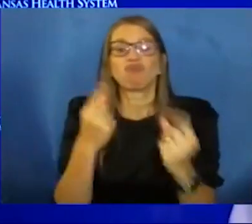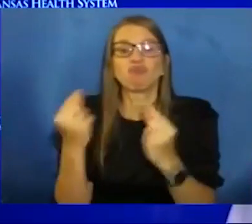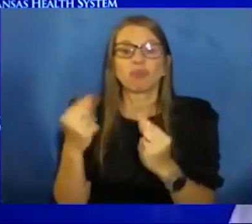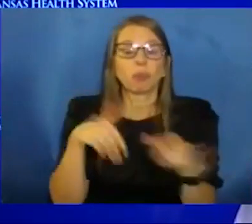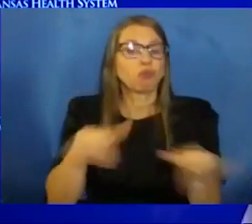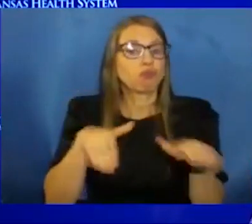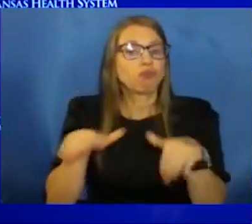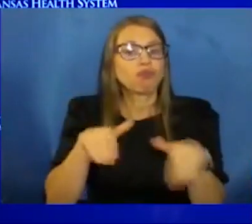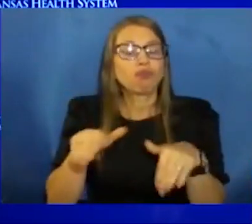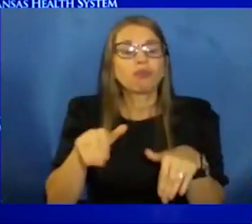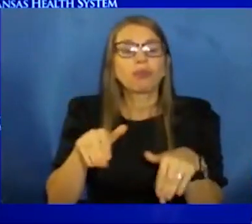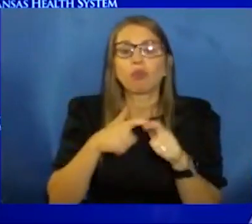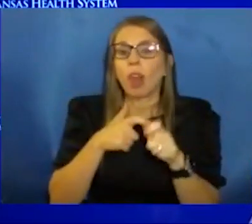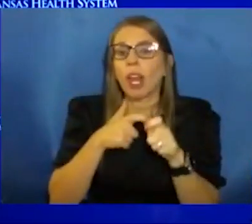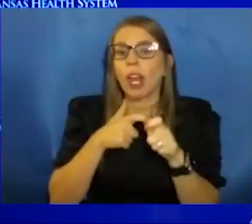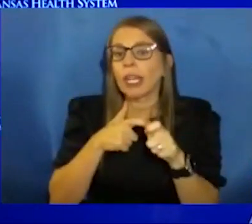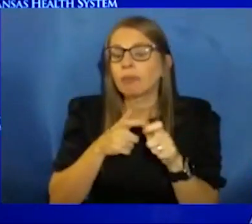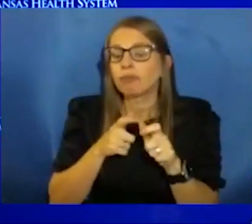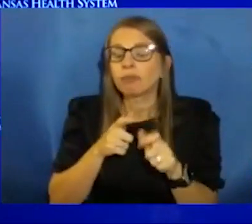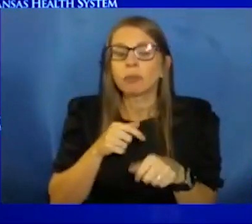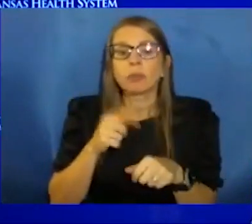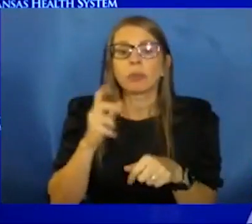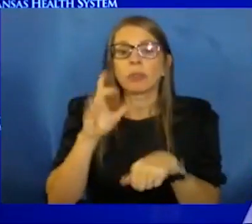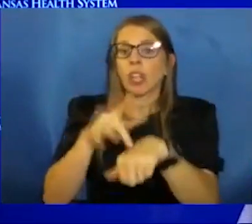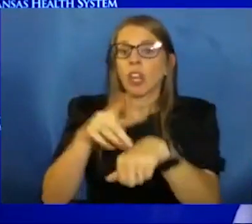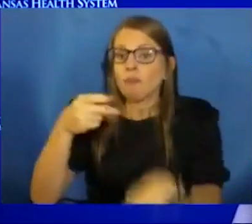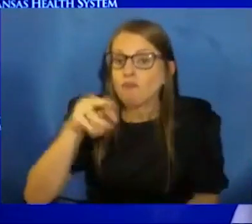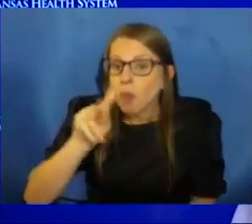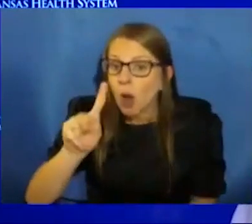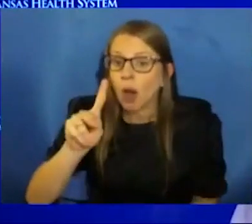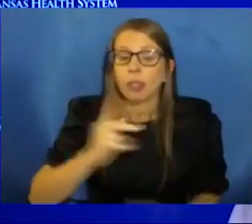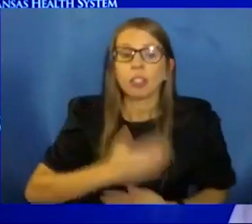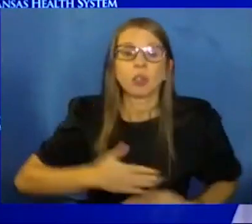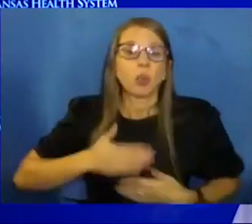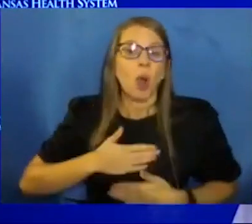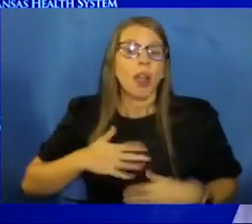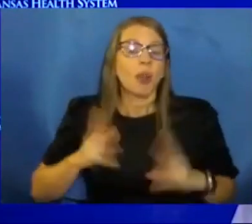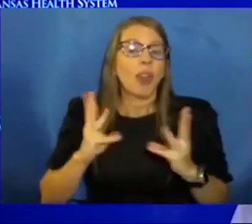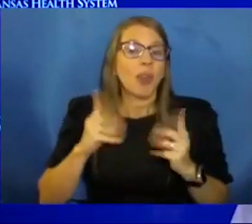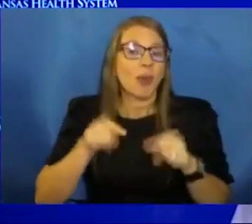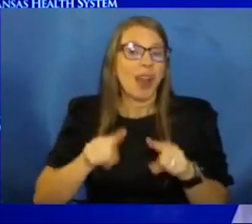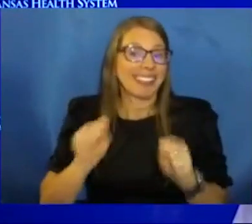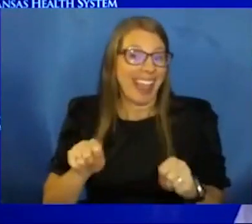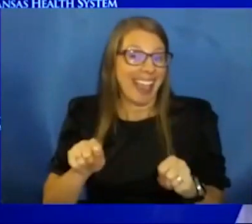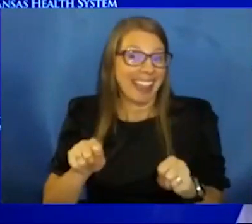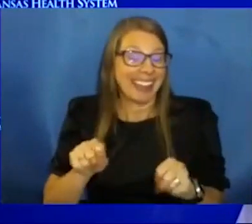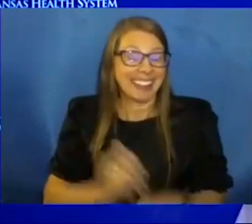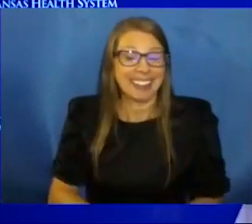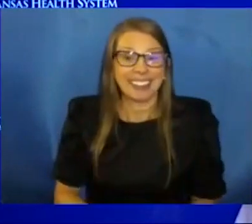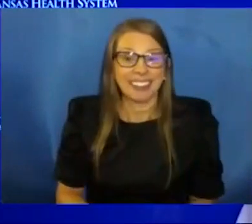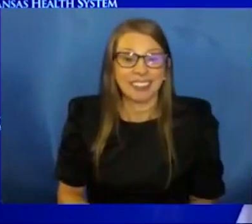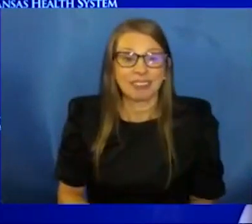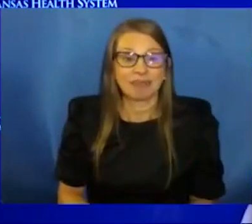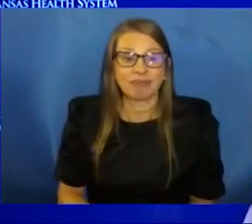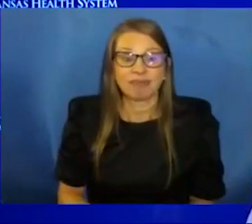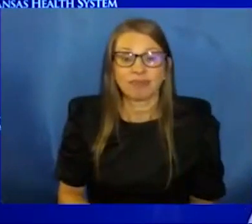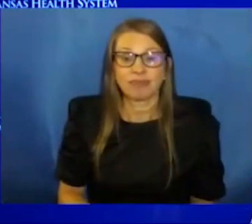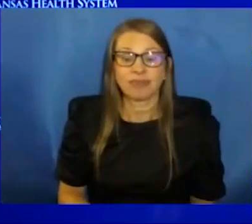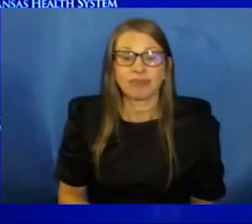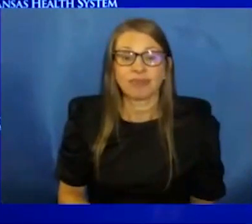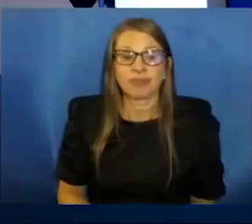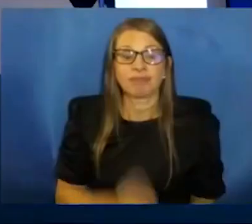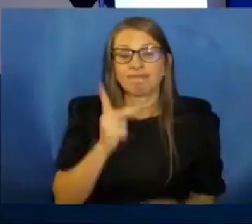me today. Good thanks to see for, you. Thanks for having me. But I want some of your final thoughts before we head into the weekend. Yeah, absolutely. So So we're seeing two things. We're